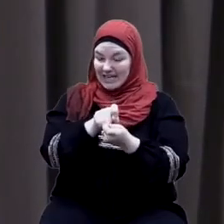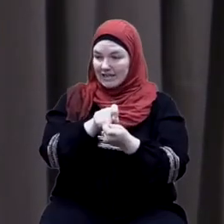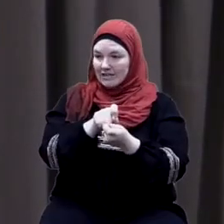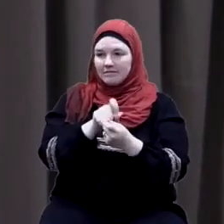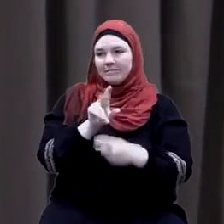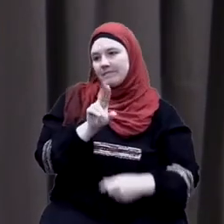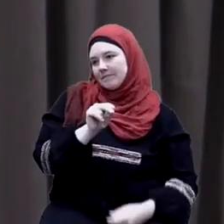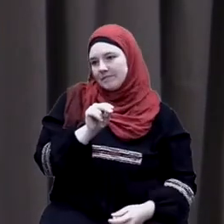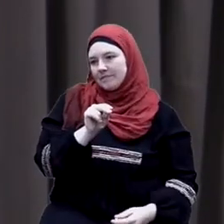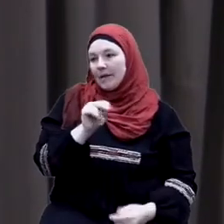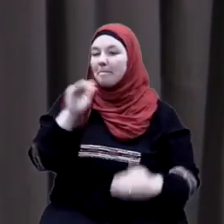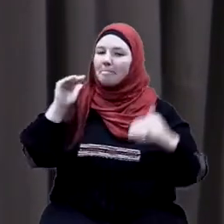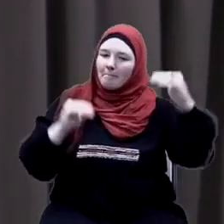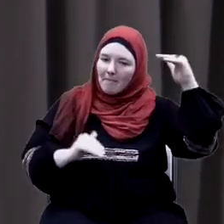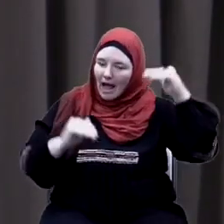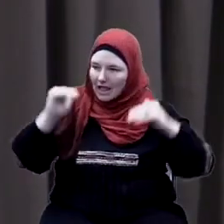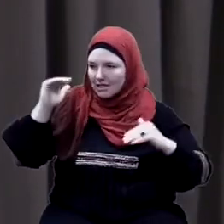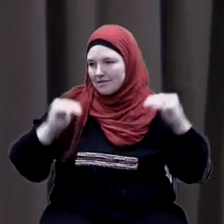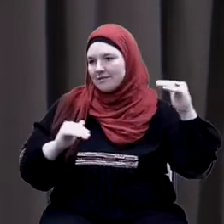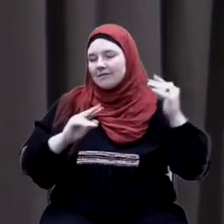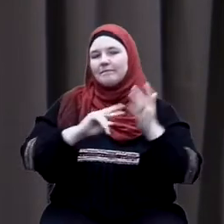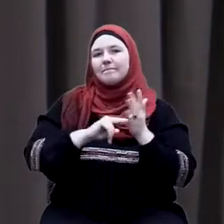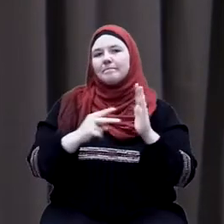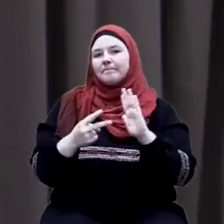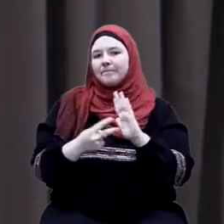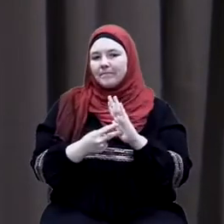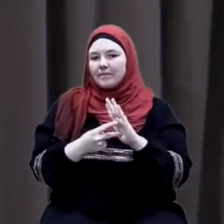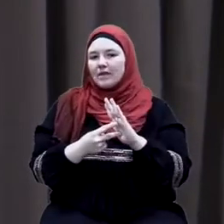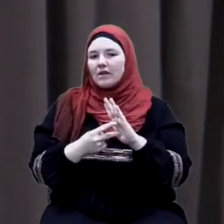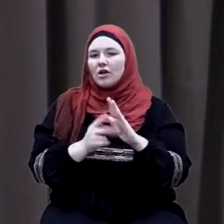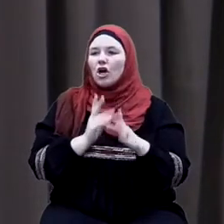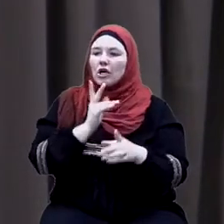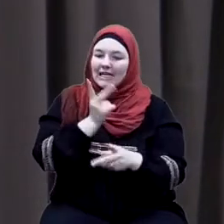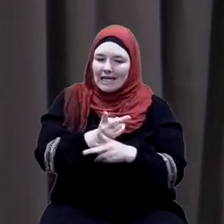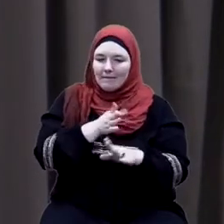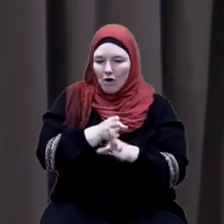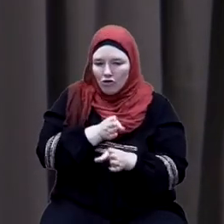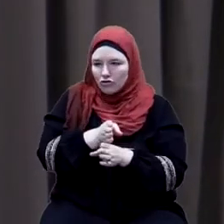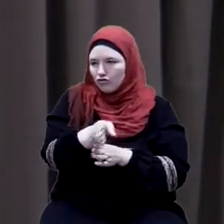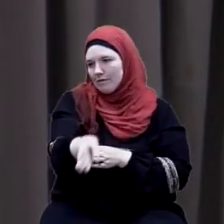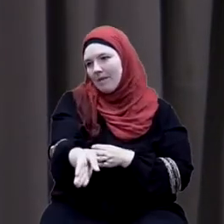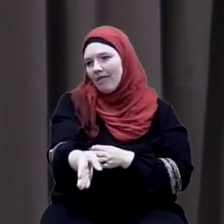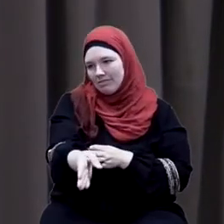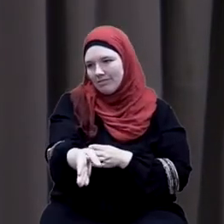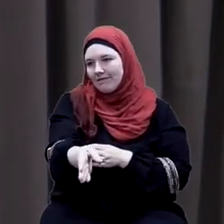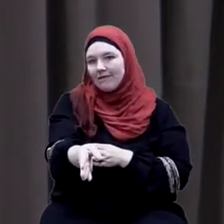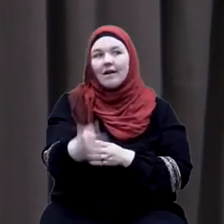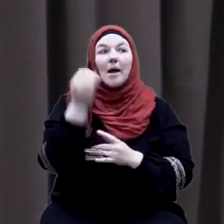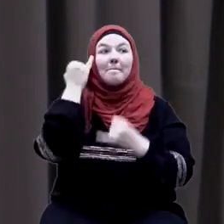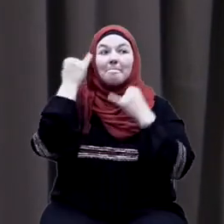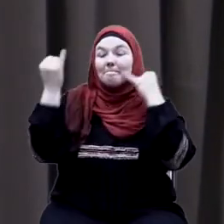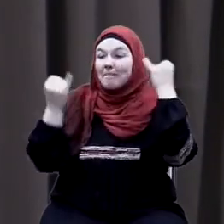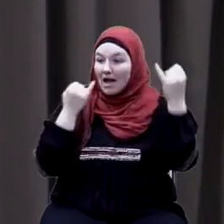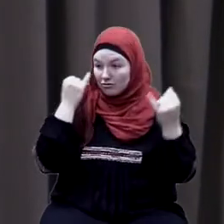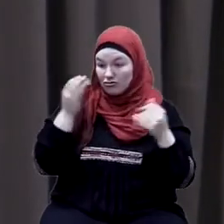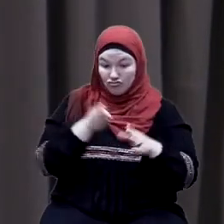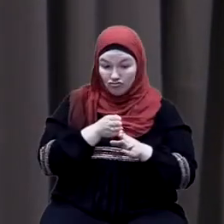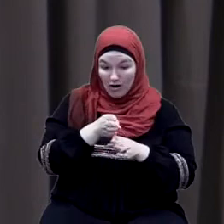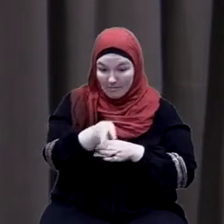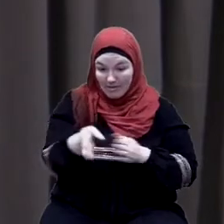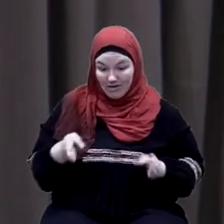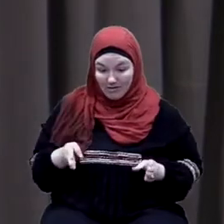middle. As I said, balance is to go on the straight path. Imagine the straight path